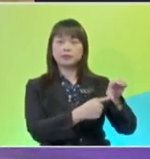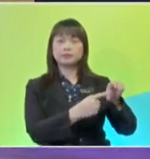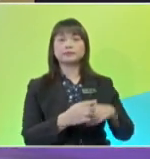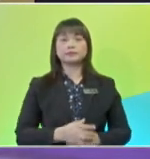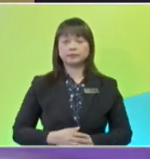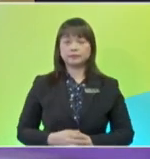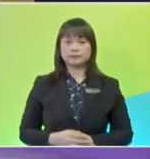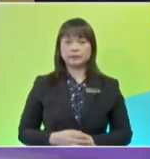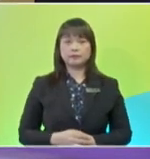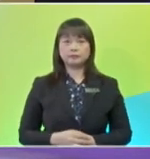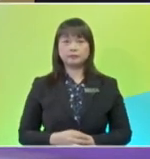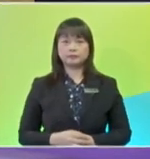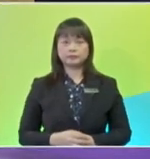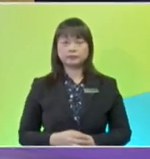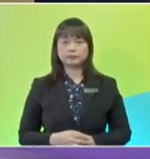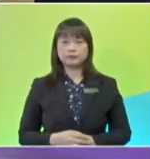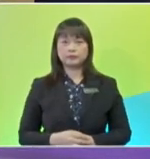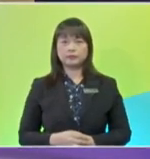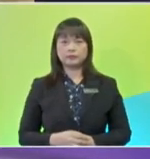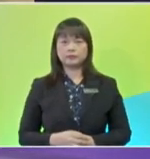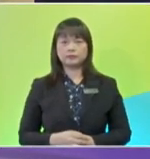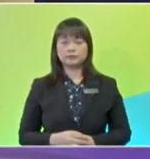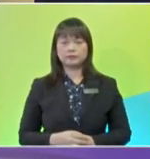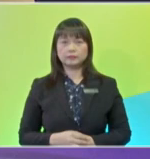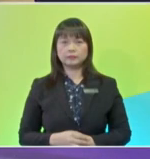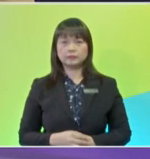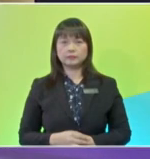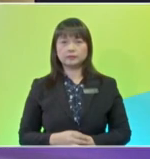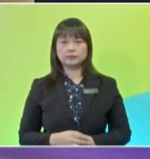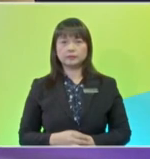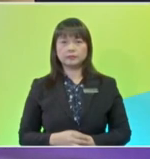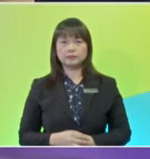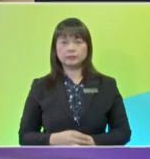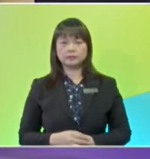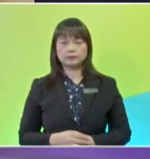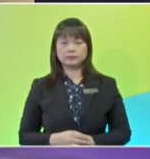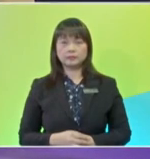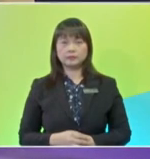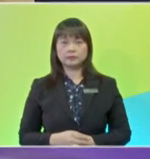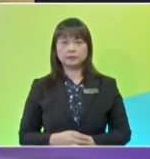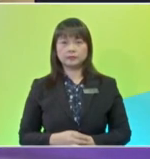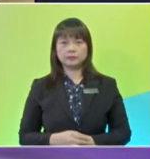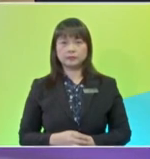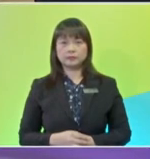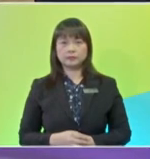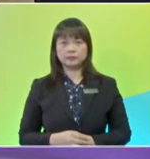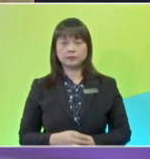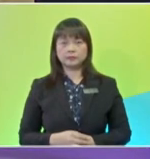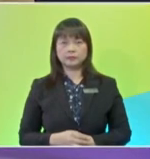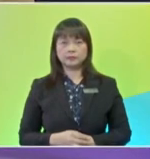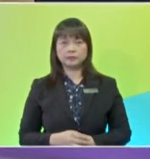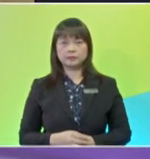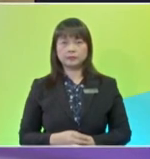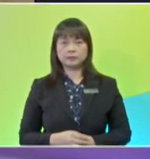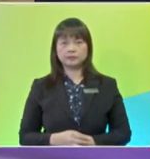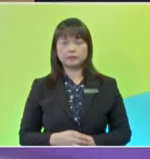if you are, you know, role-playing as Moon and Earth, the rotation and a revolution happens